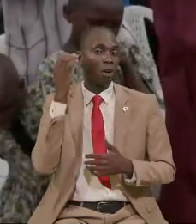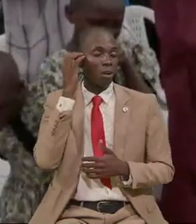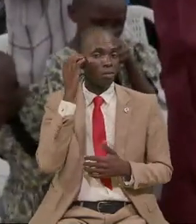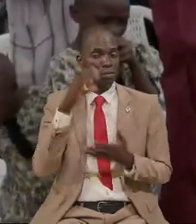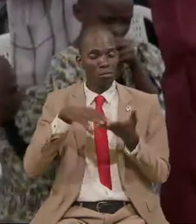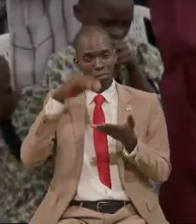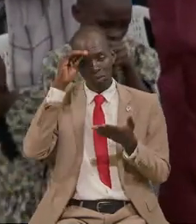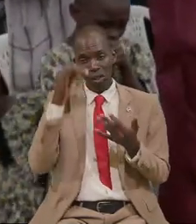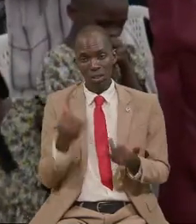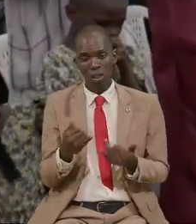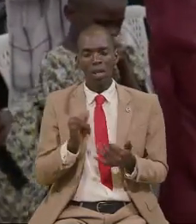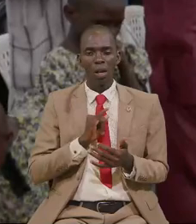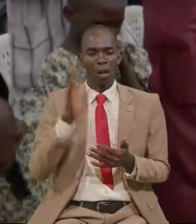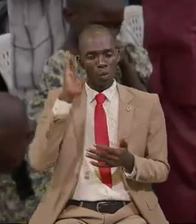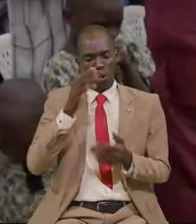I will observe.